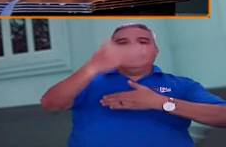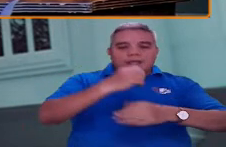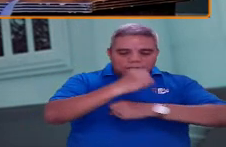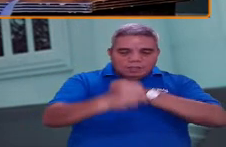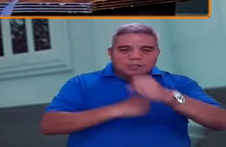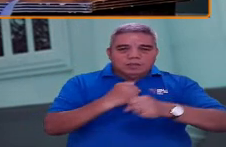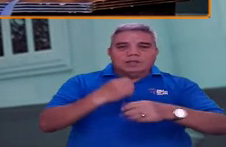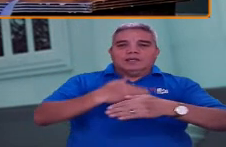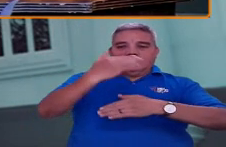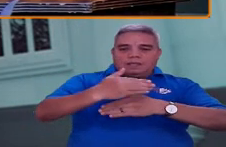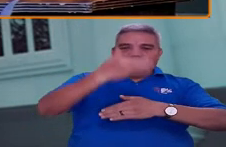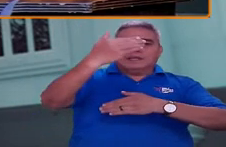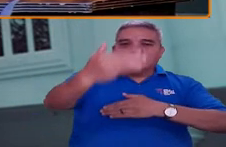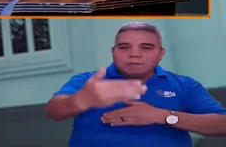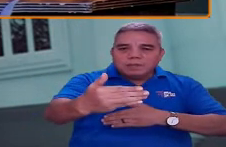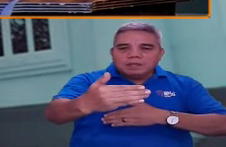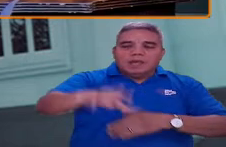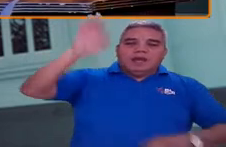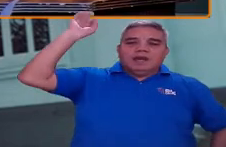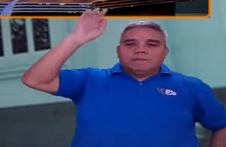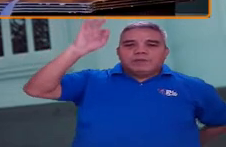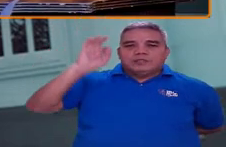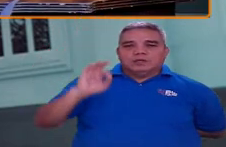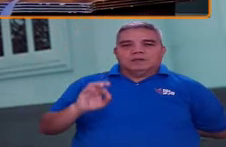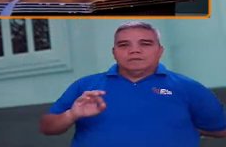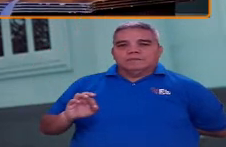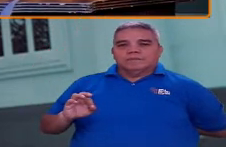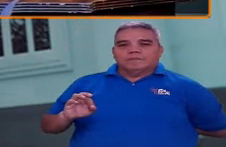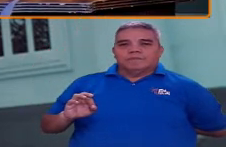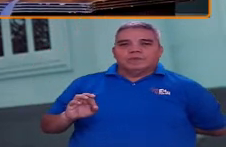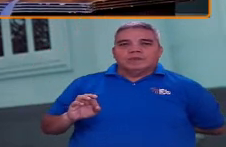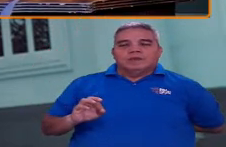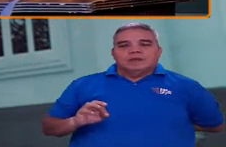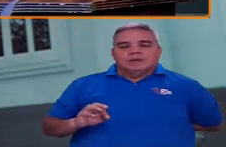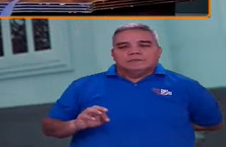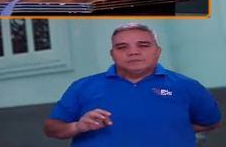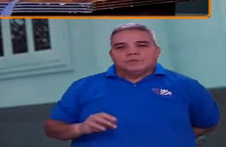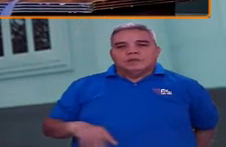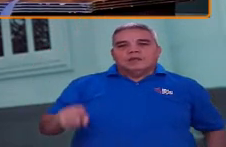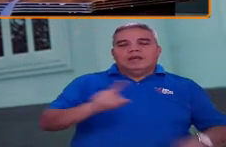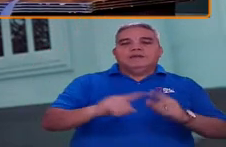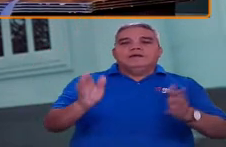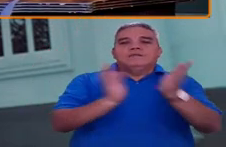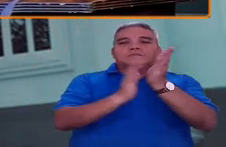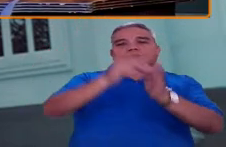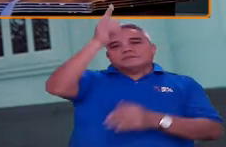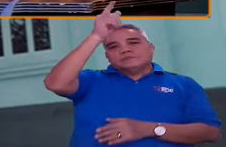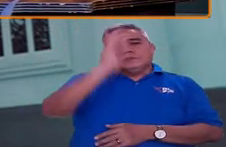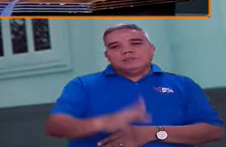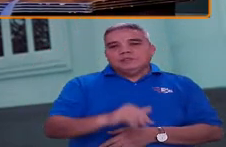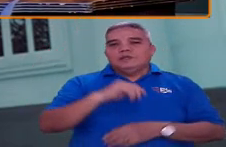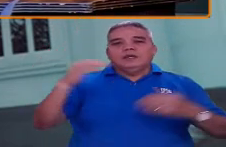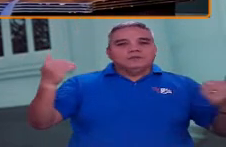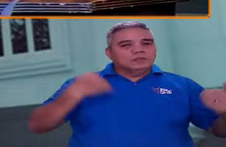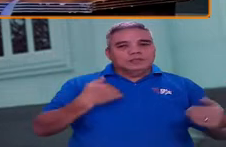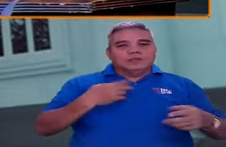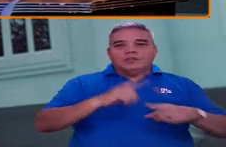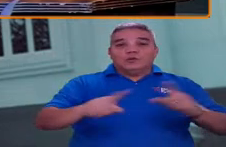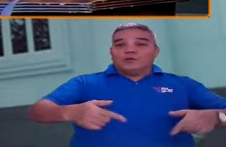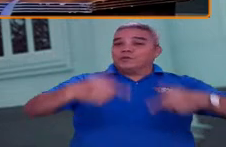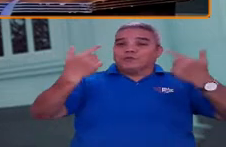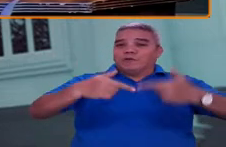generation, coming generation of preachers. If the Lord will still tarry, is coming. And praise God for you preachers, no time to